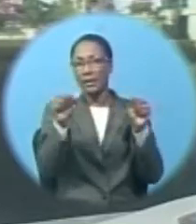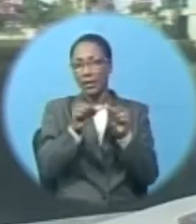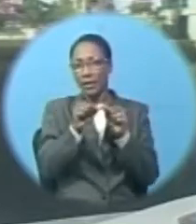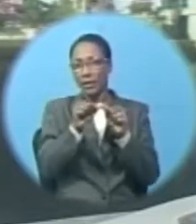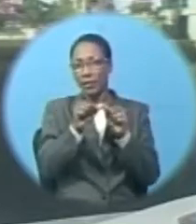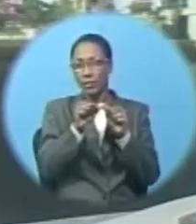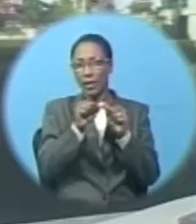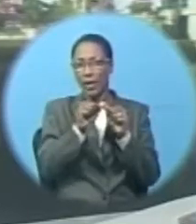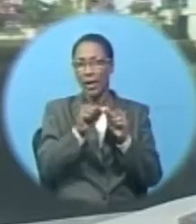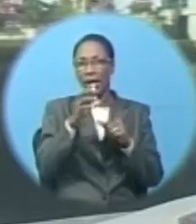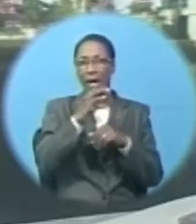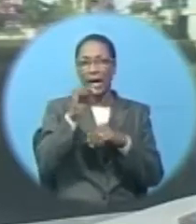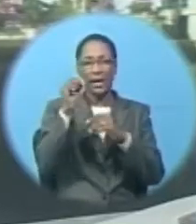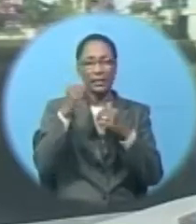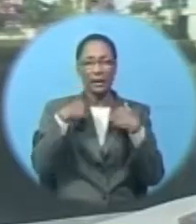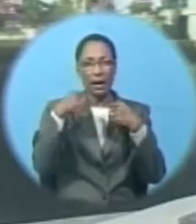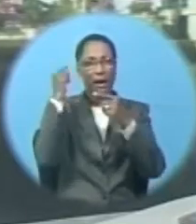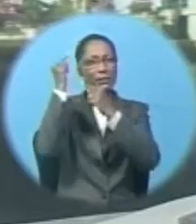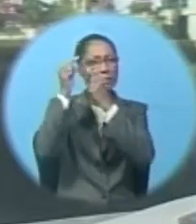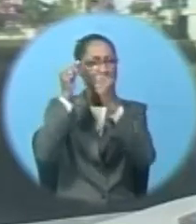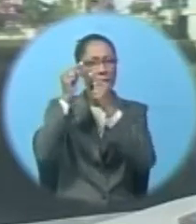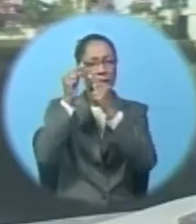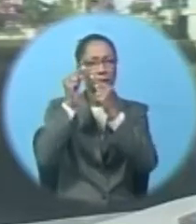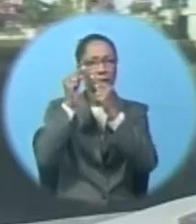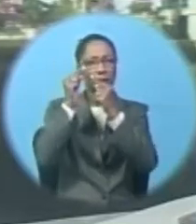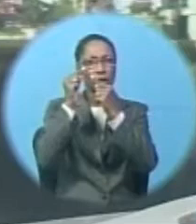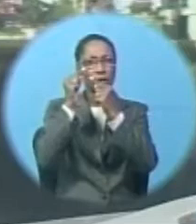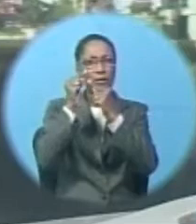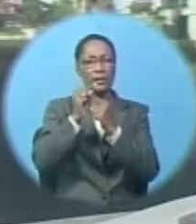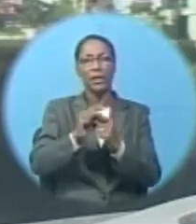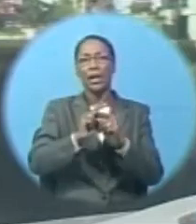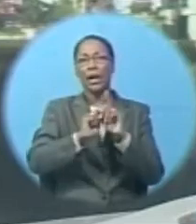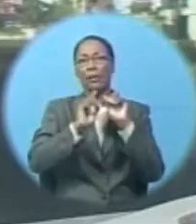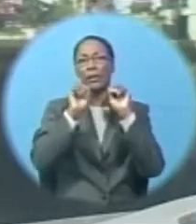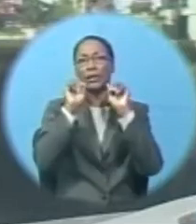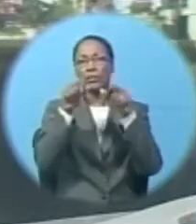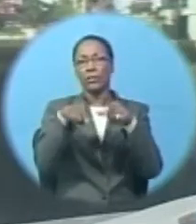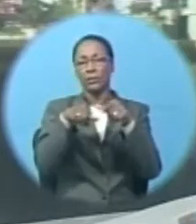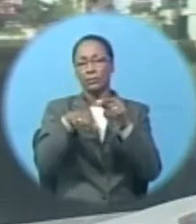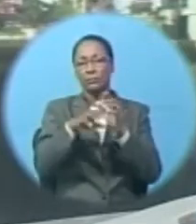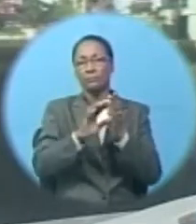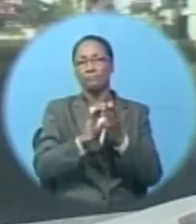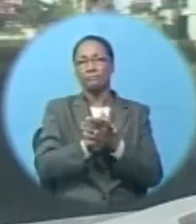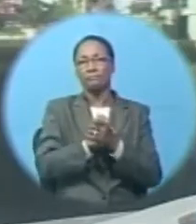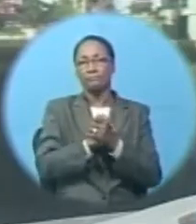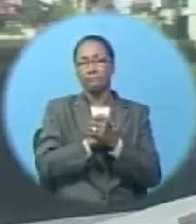raised concerns by residents, including access to the hard courts at the fire station.